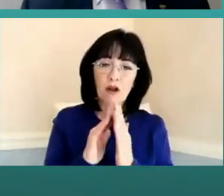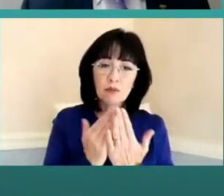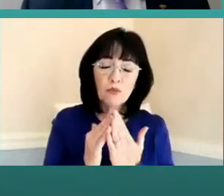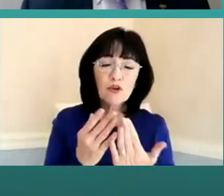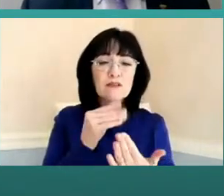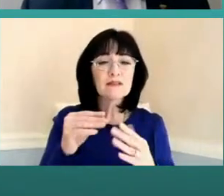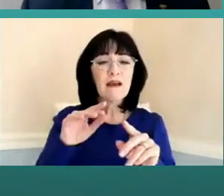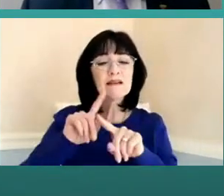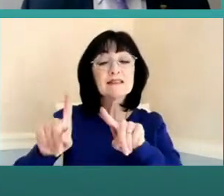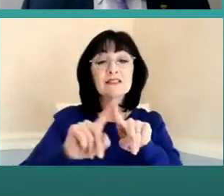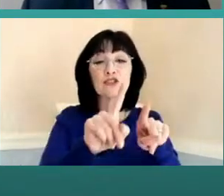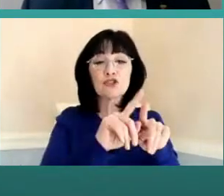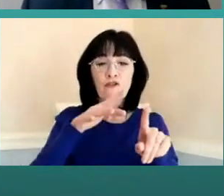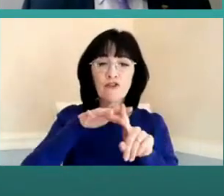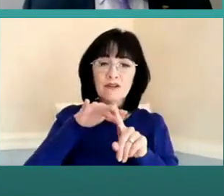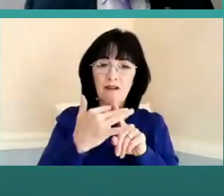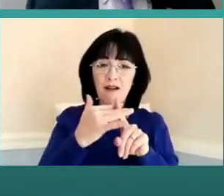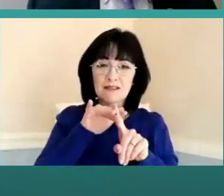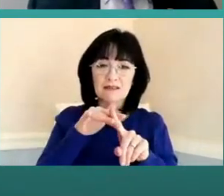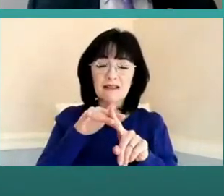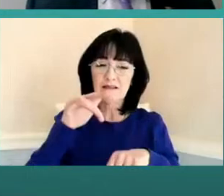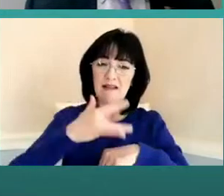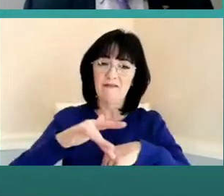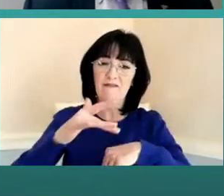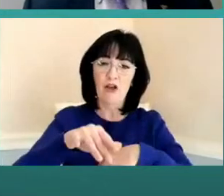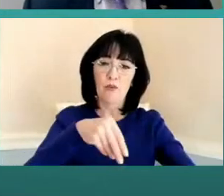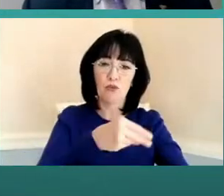available. Next slide, please.